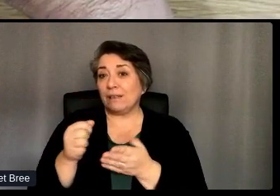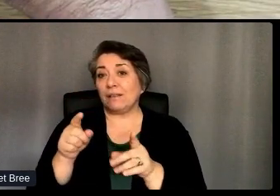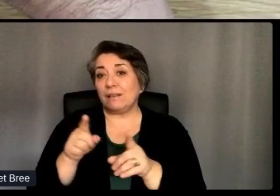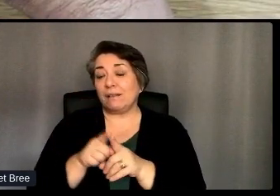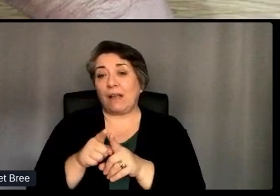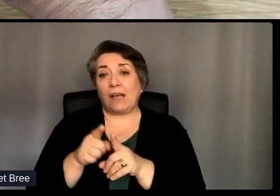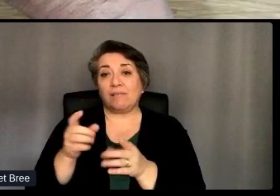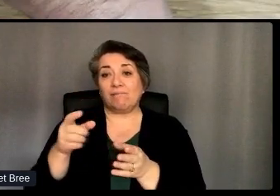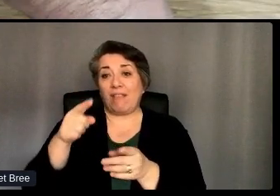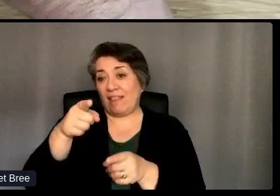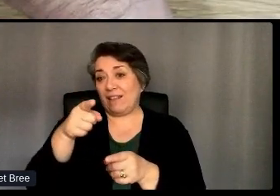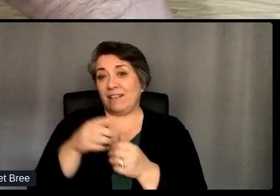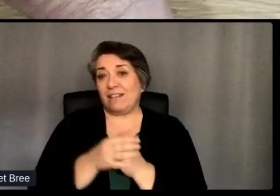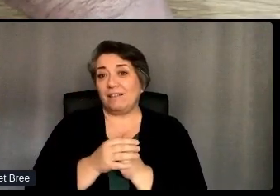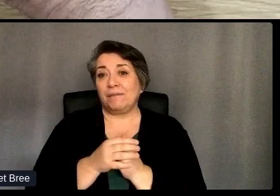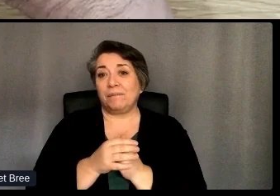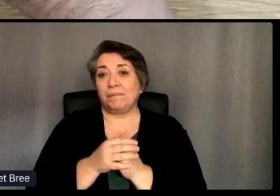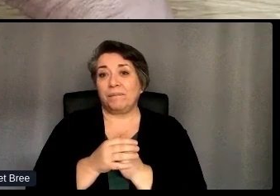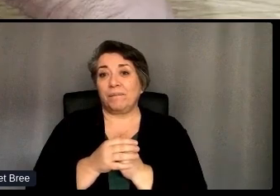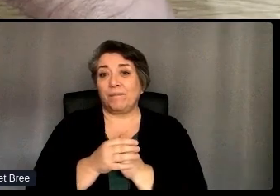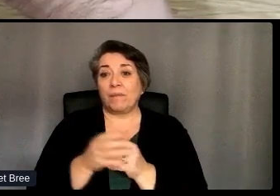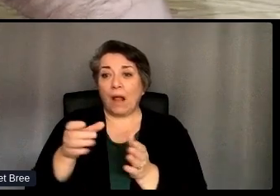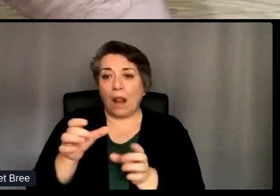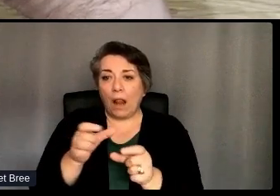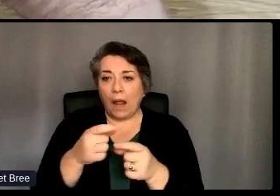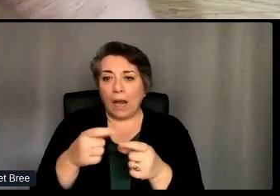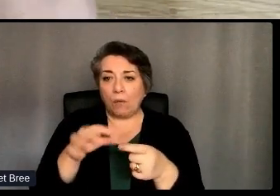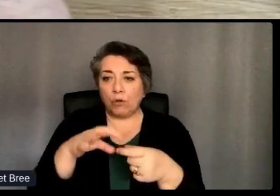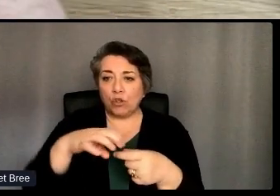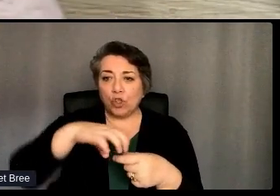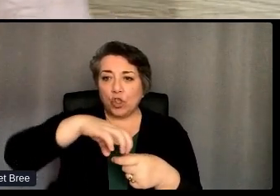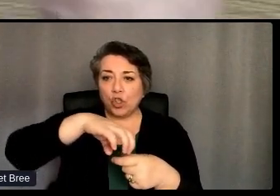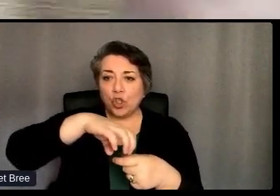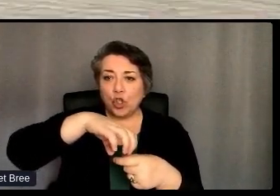up, rotate it clockwise to lock it in place.